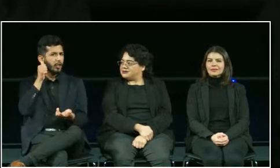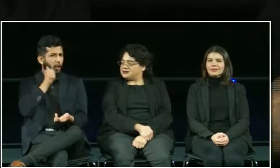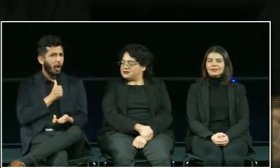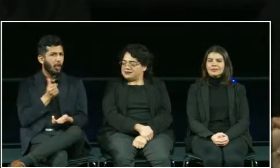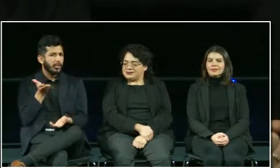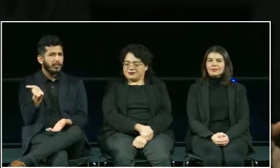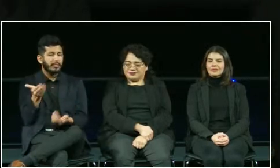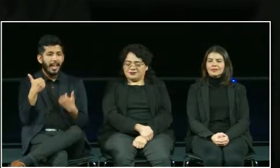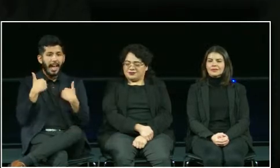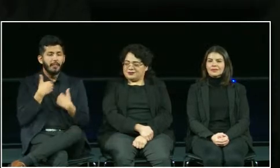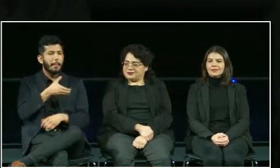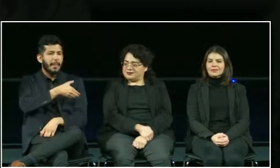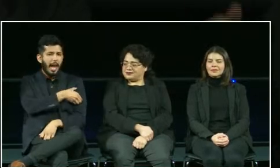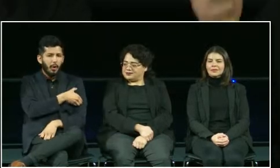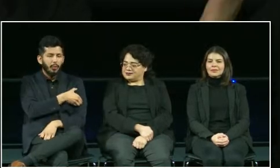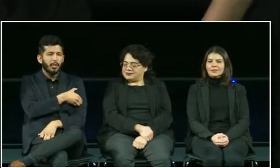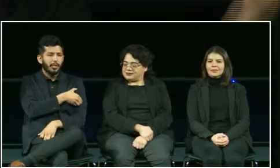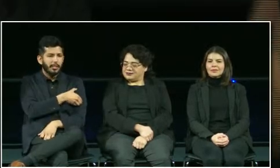have the power of